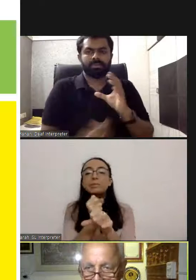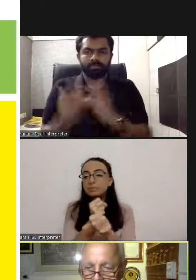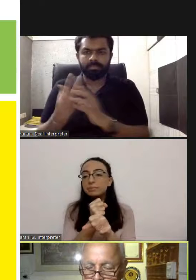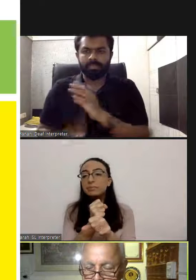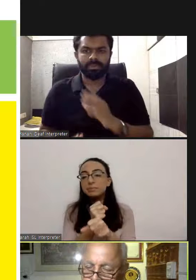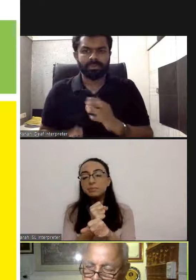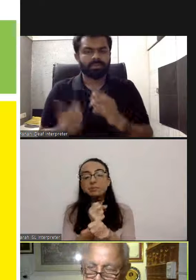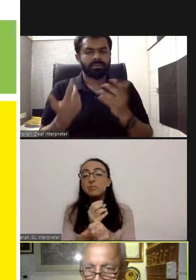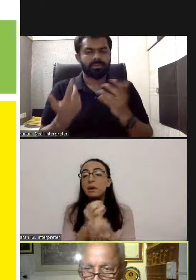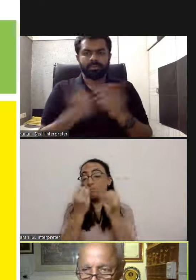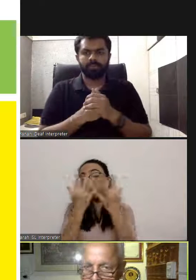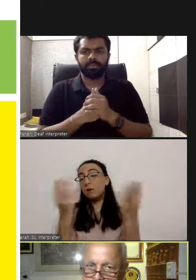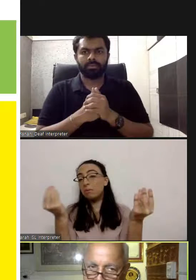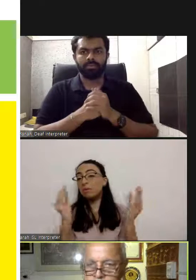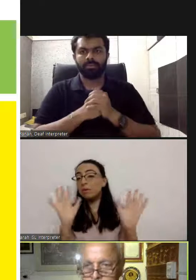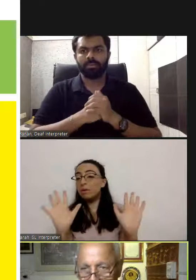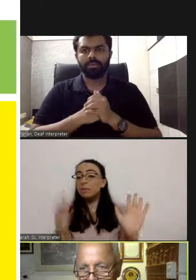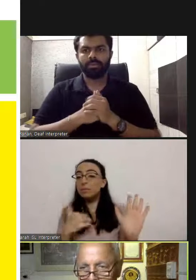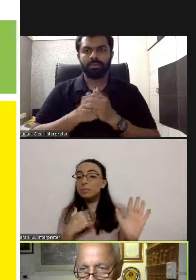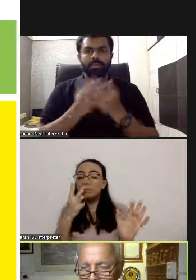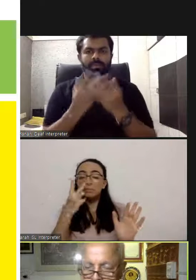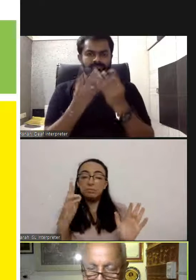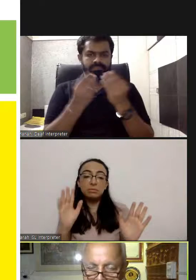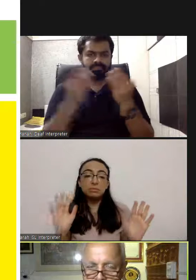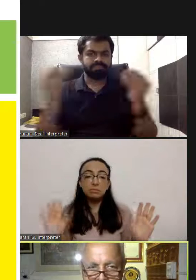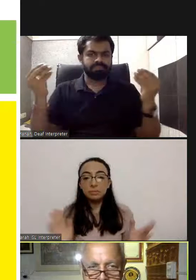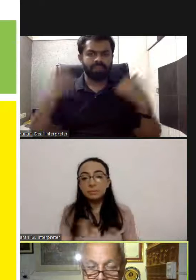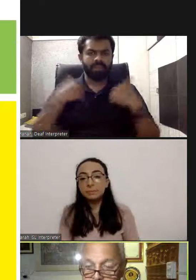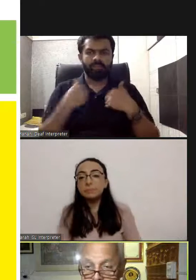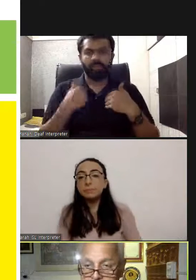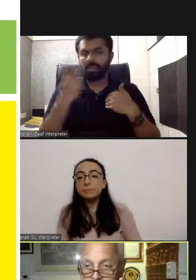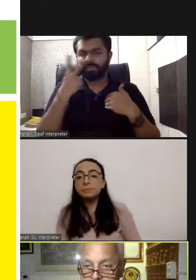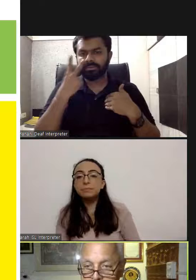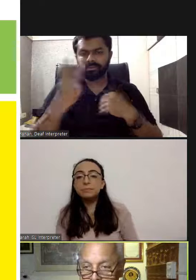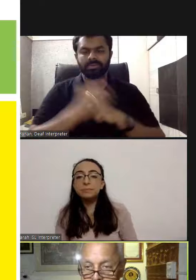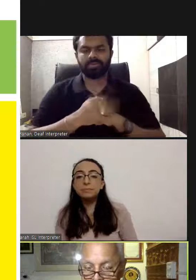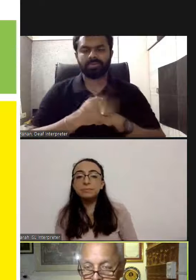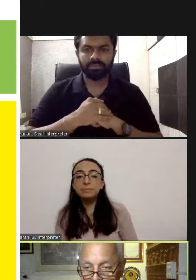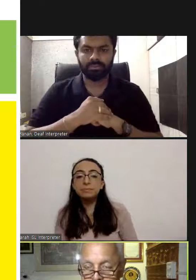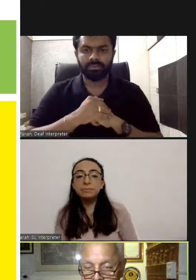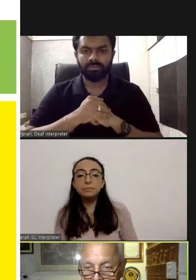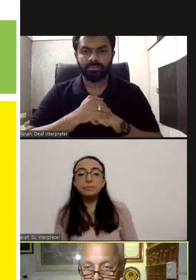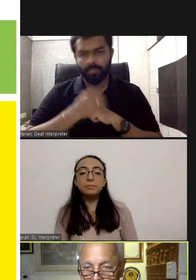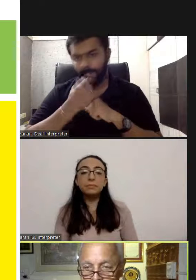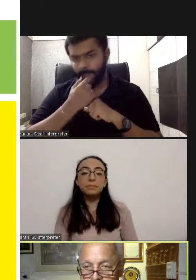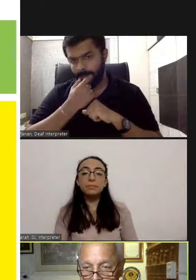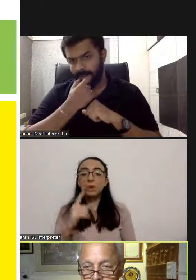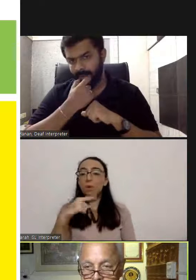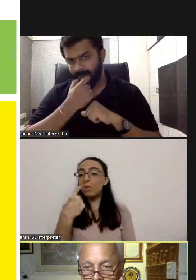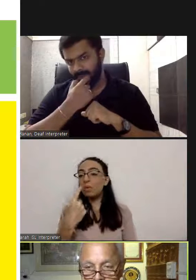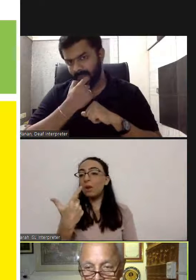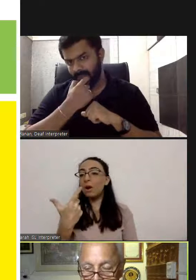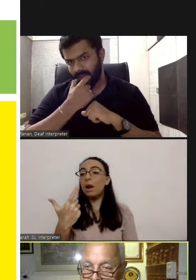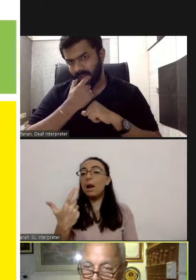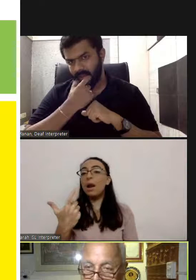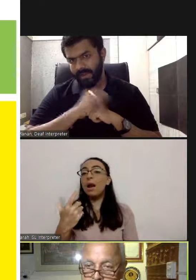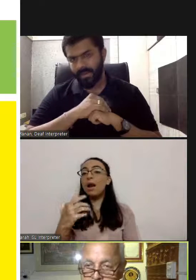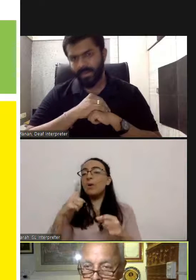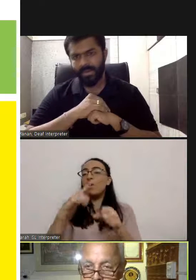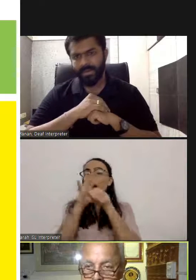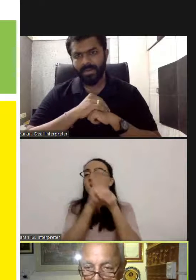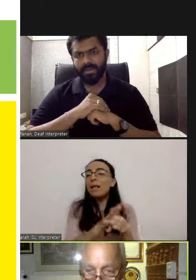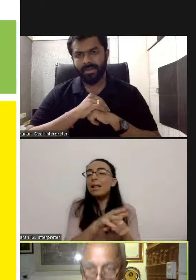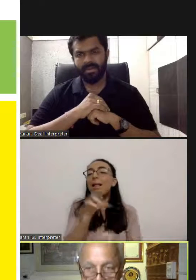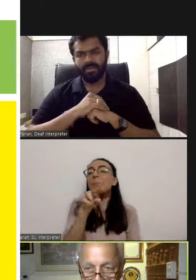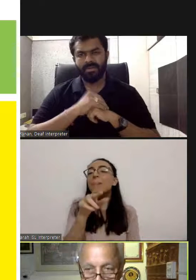is common. For instance, minorities not in terms of religious